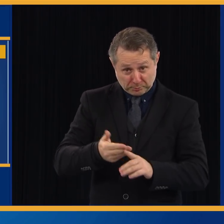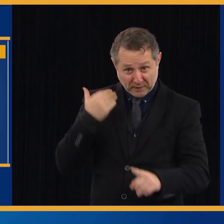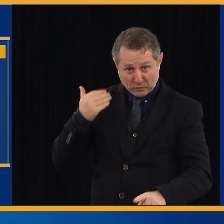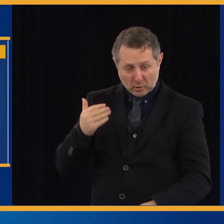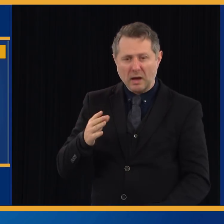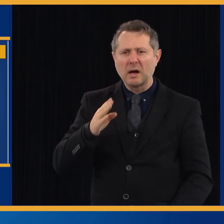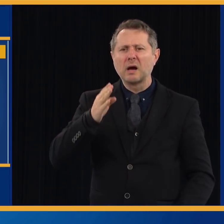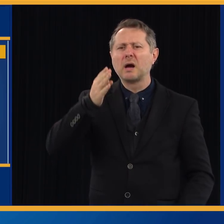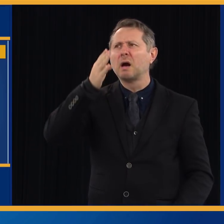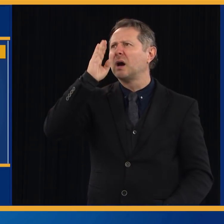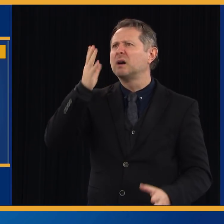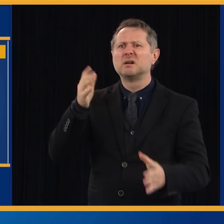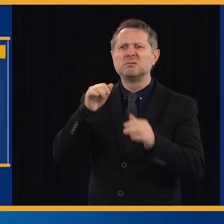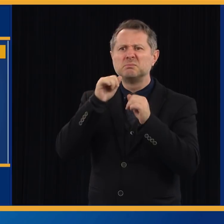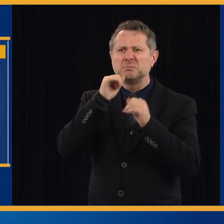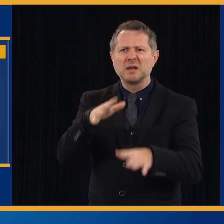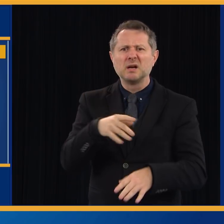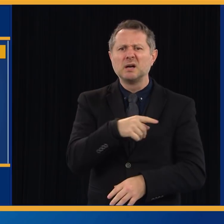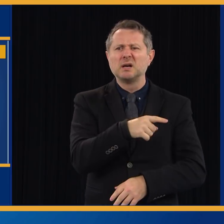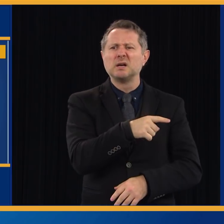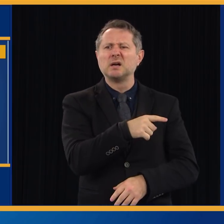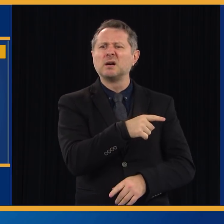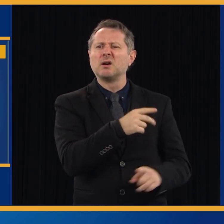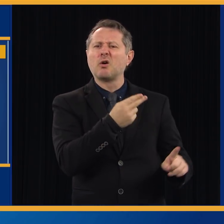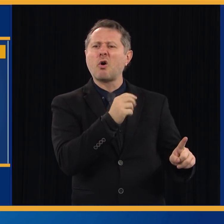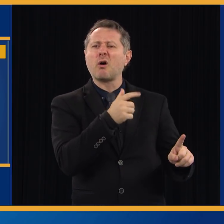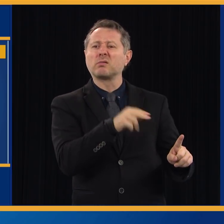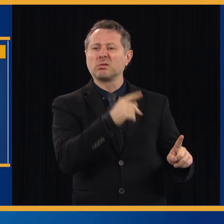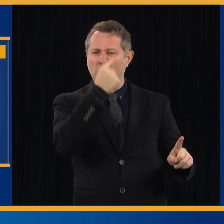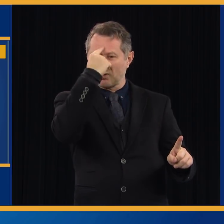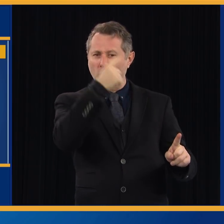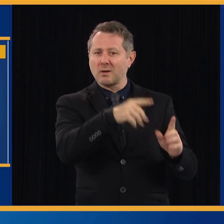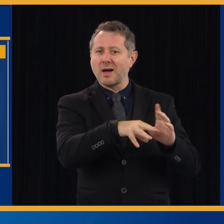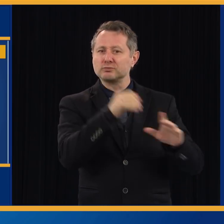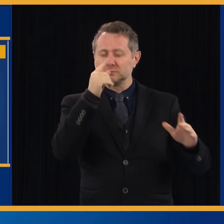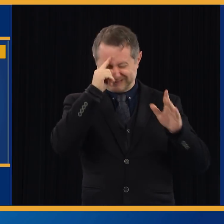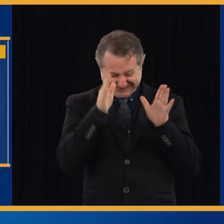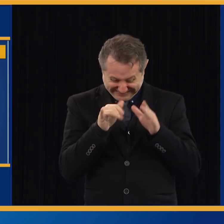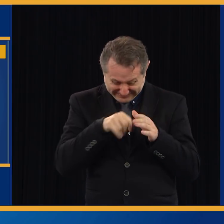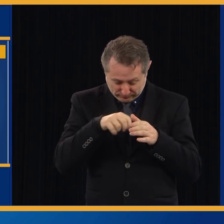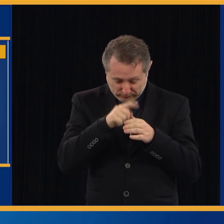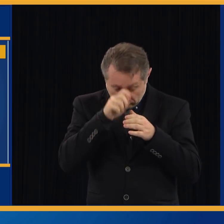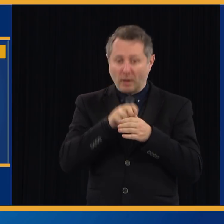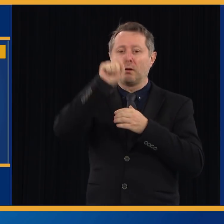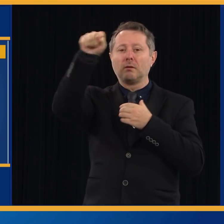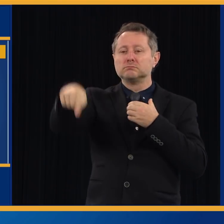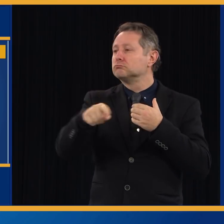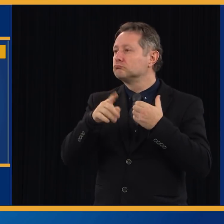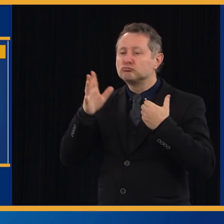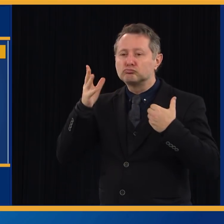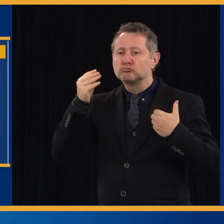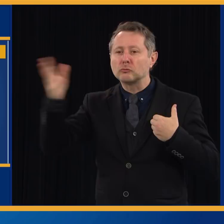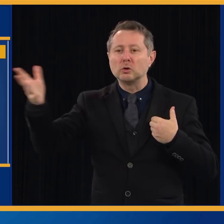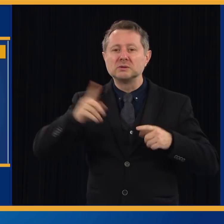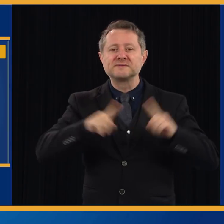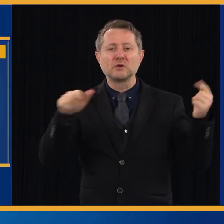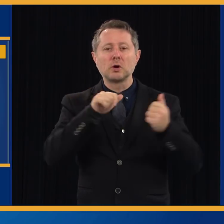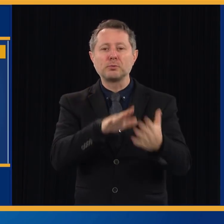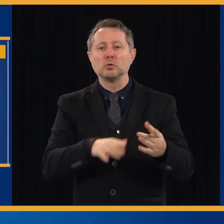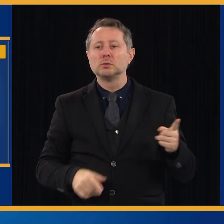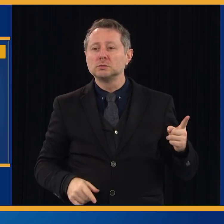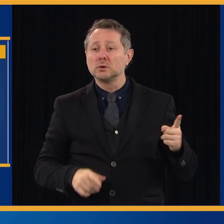and was very creative. But that piece is where the federal government can help us. Take that